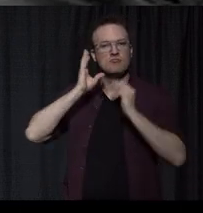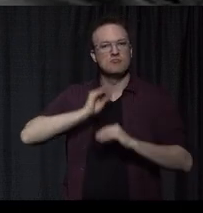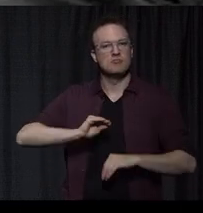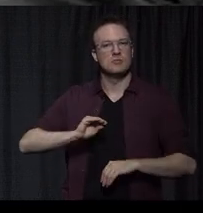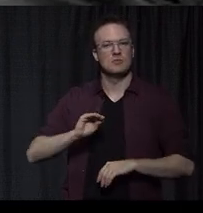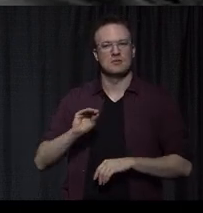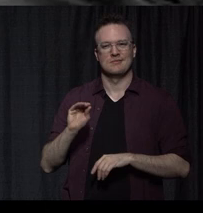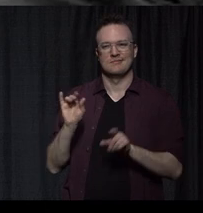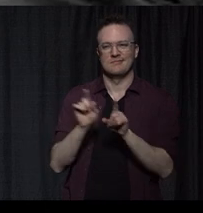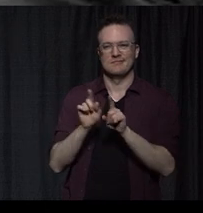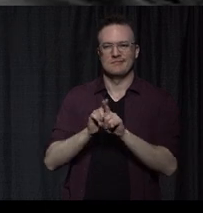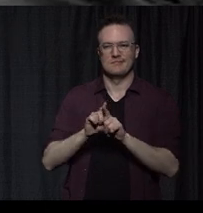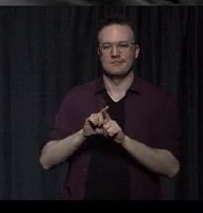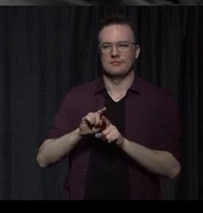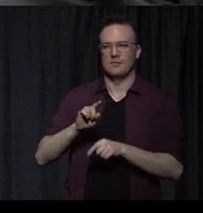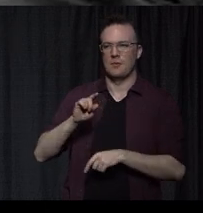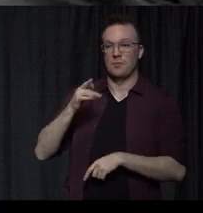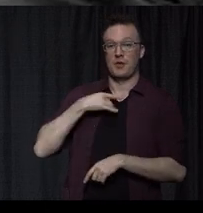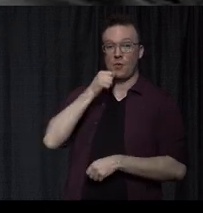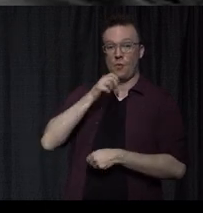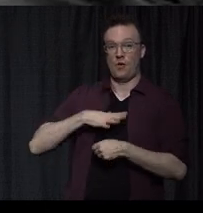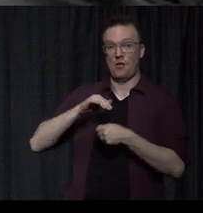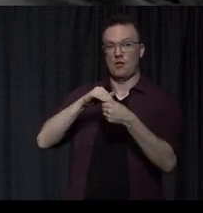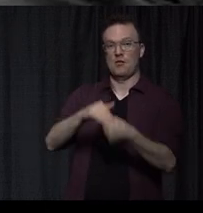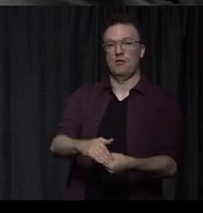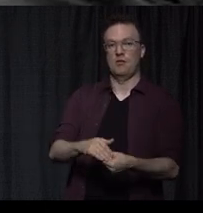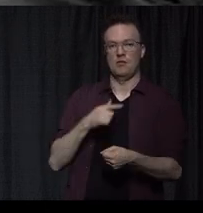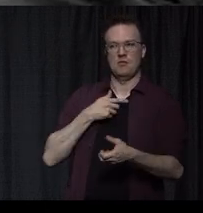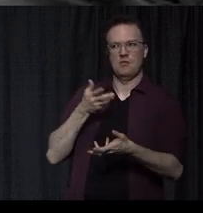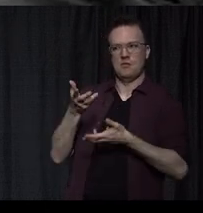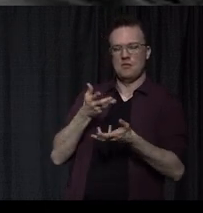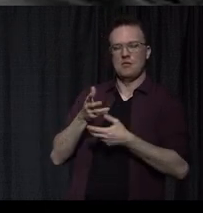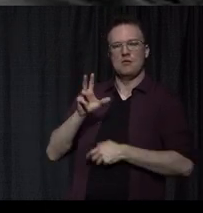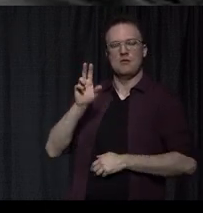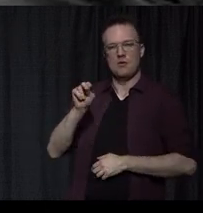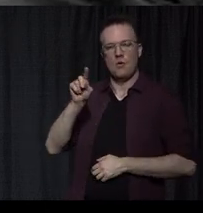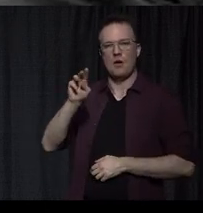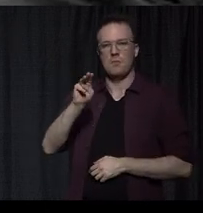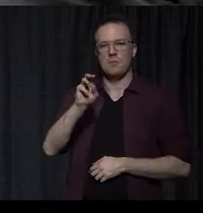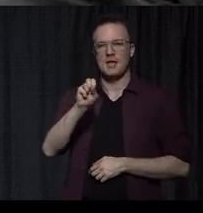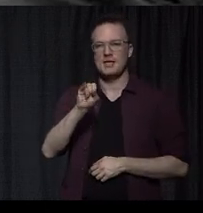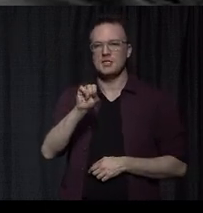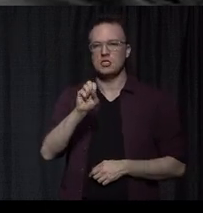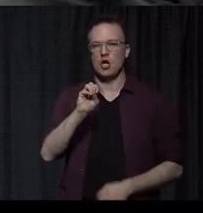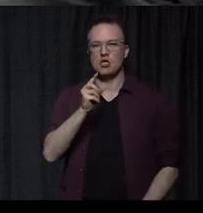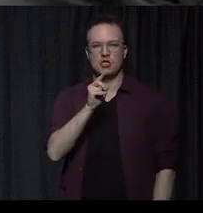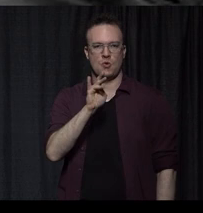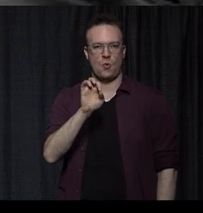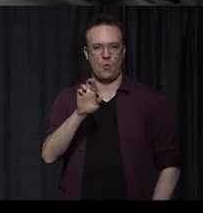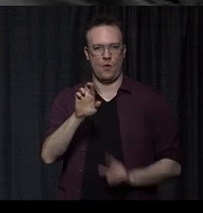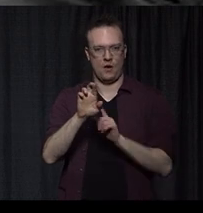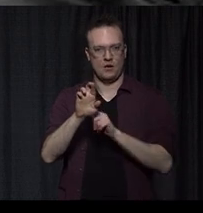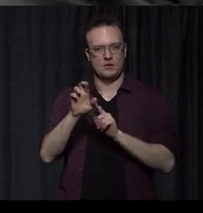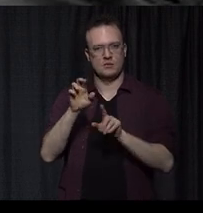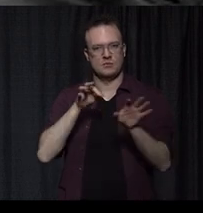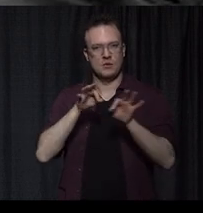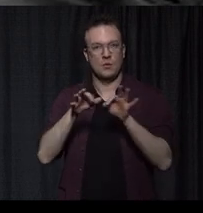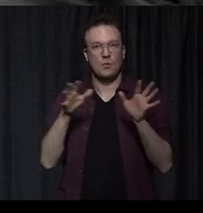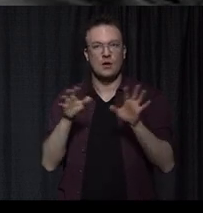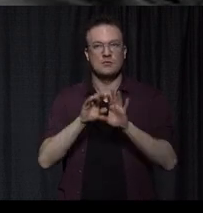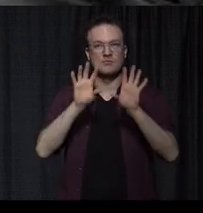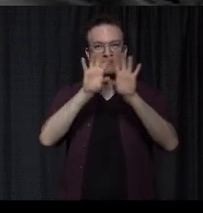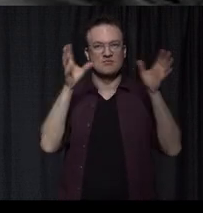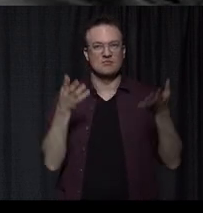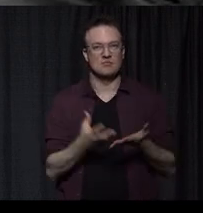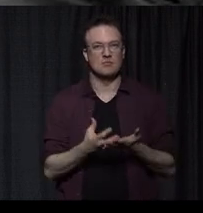nor is it the misogyny black women negotiate. Misogynoir describes the uniquely